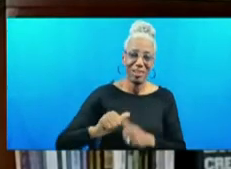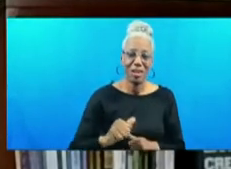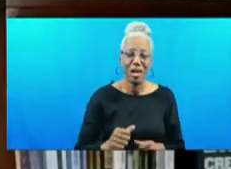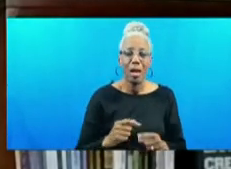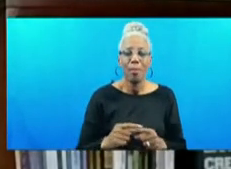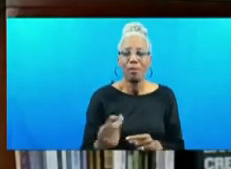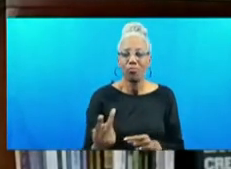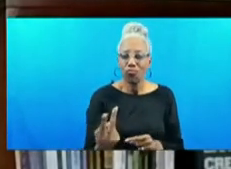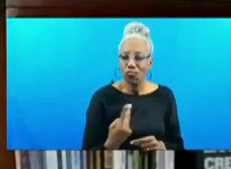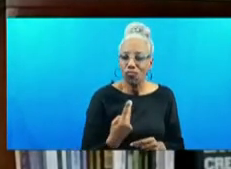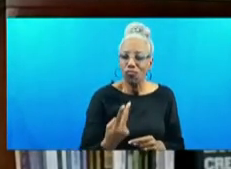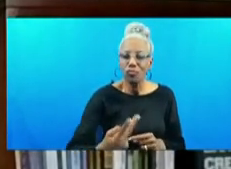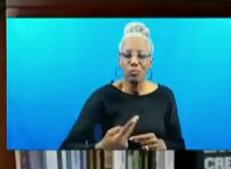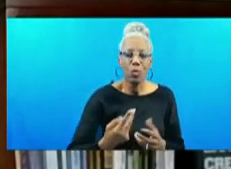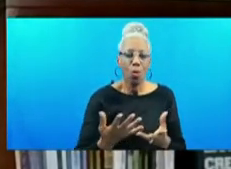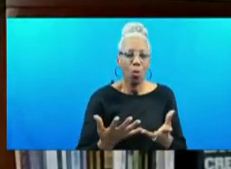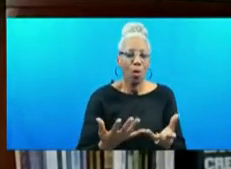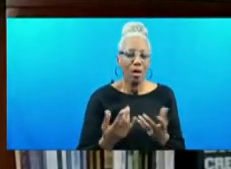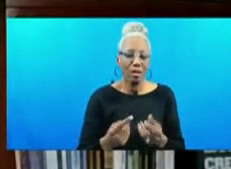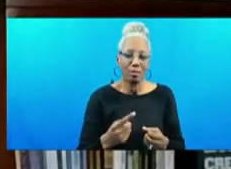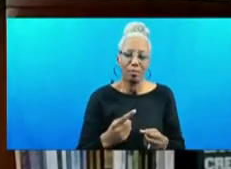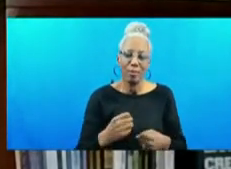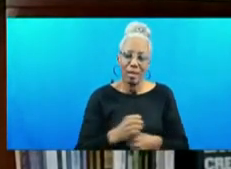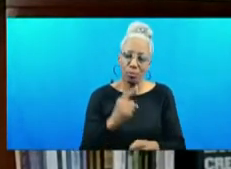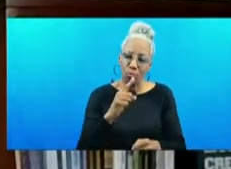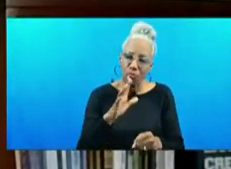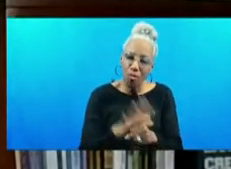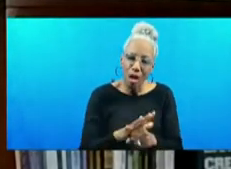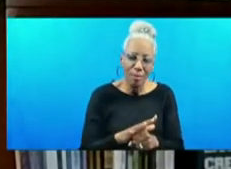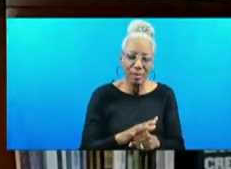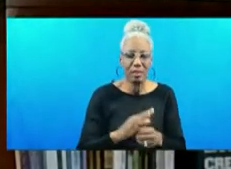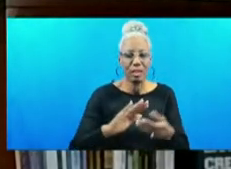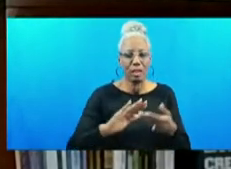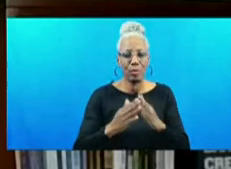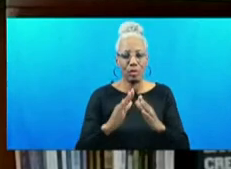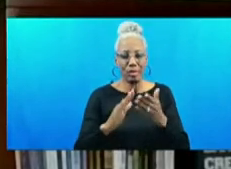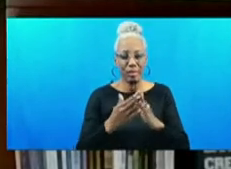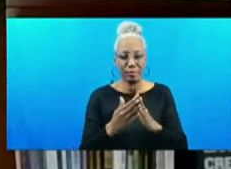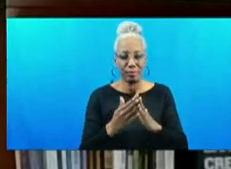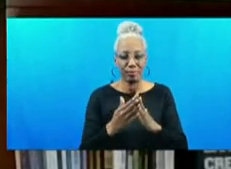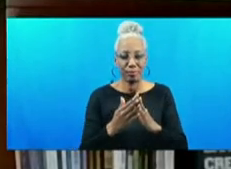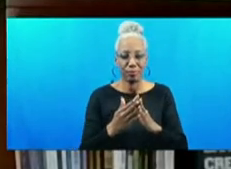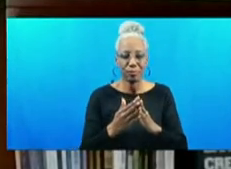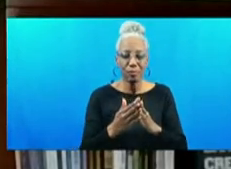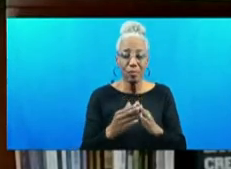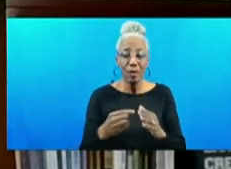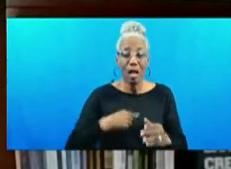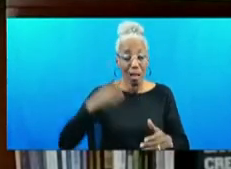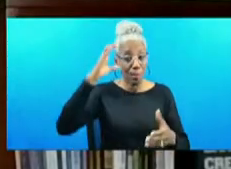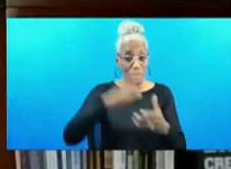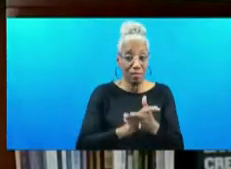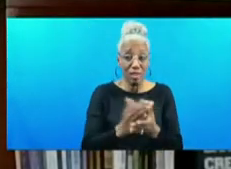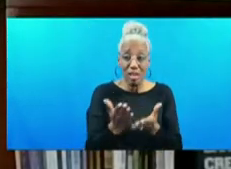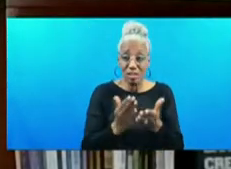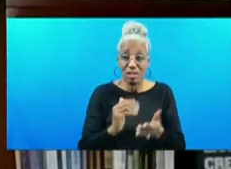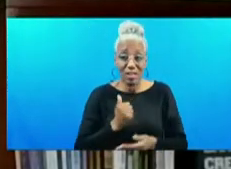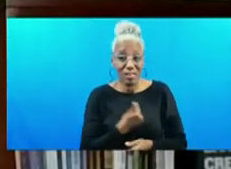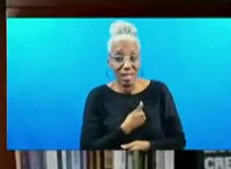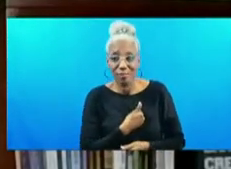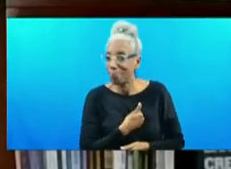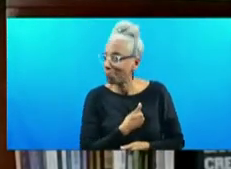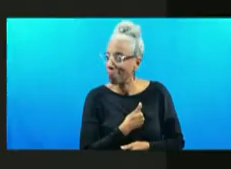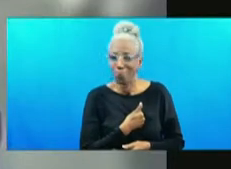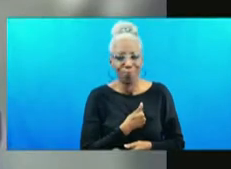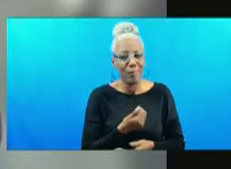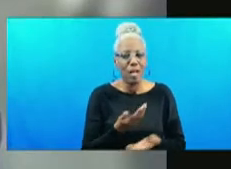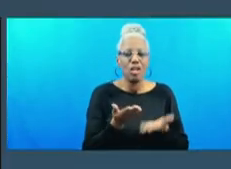communities, because I truly believe what we do is not in service to ourselves, but to others. And so that's something that lives alive and well in our household as